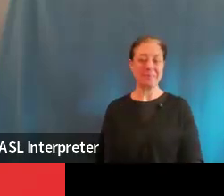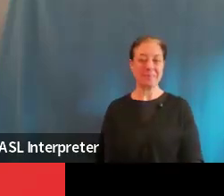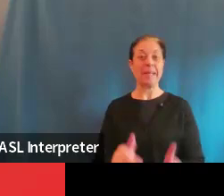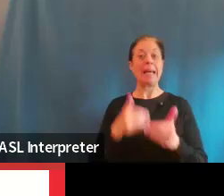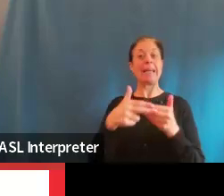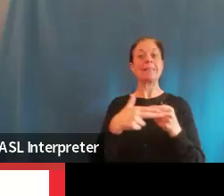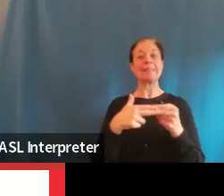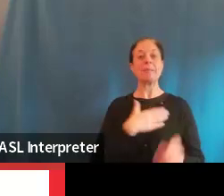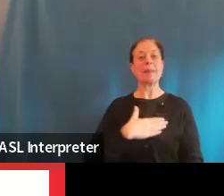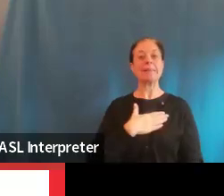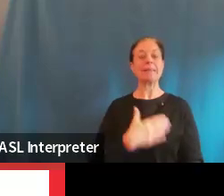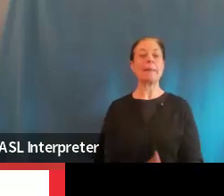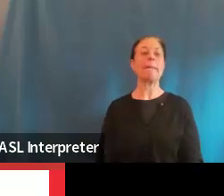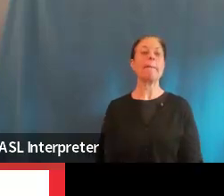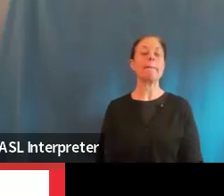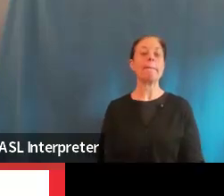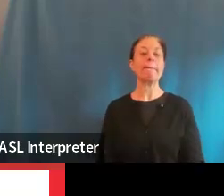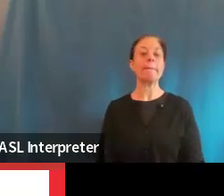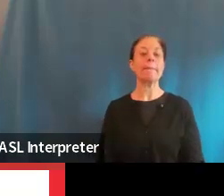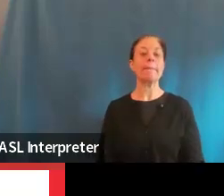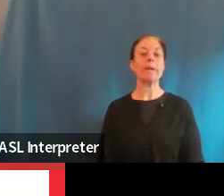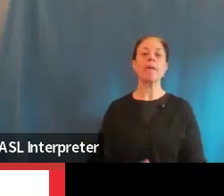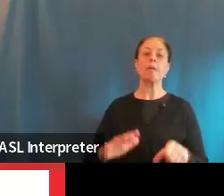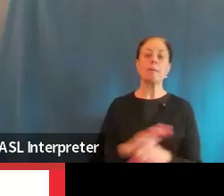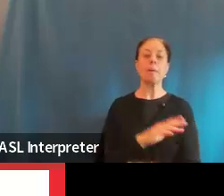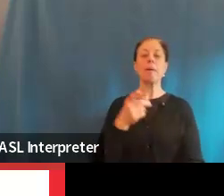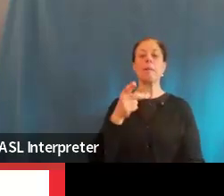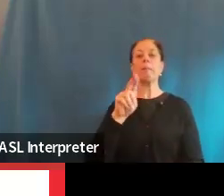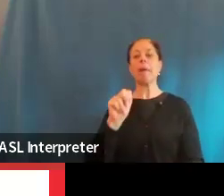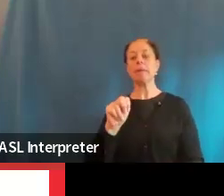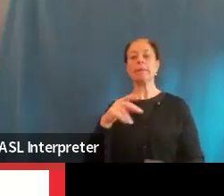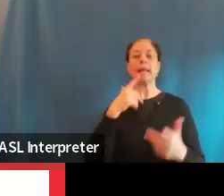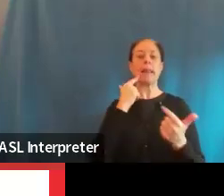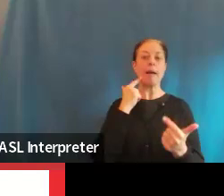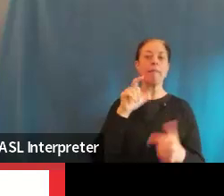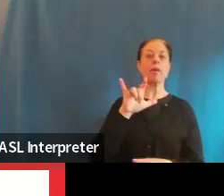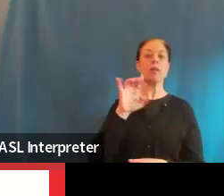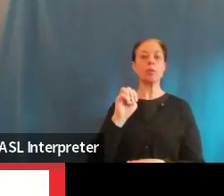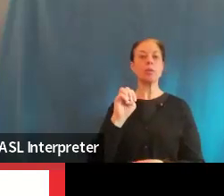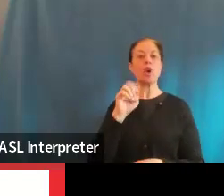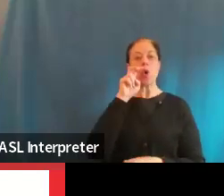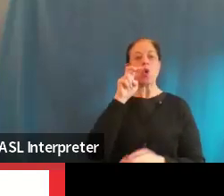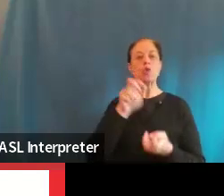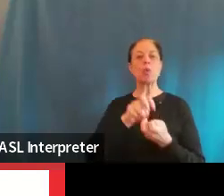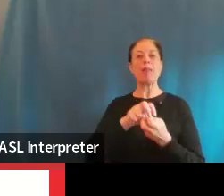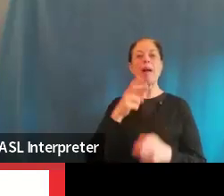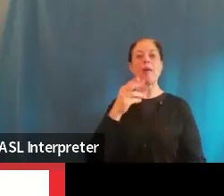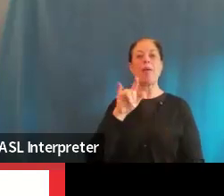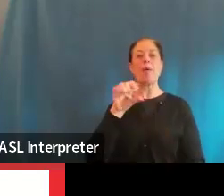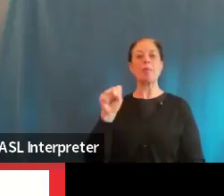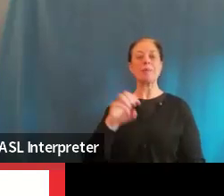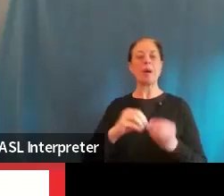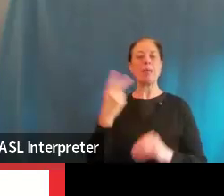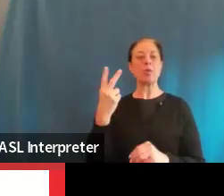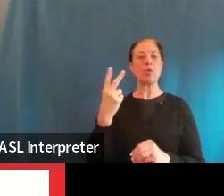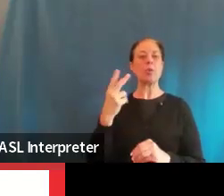Next slide, please. Packed with puns, laughs, and clues, Squirrellock Holmes #2, Mystery at the